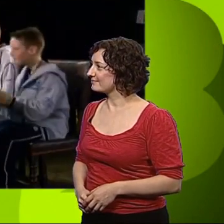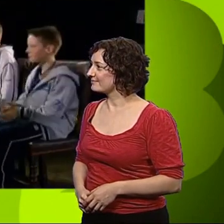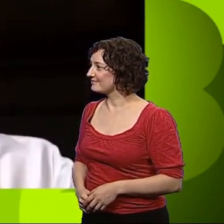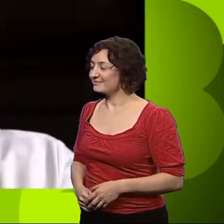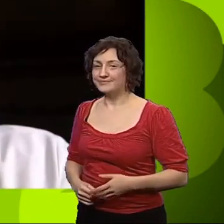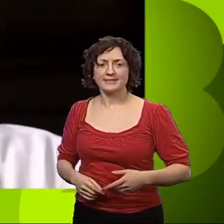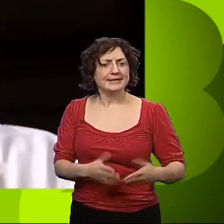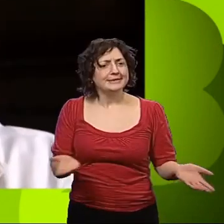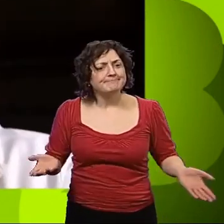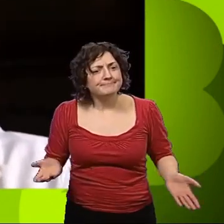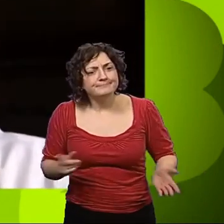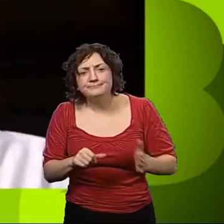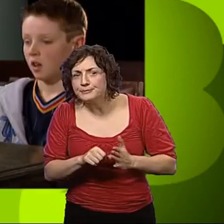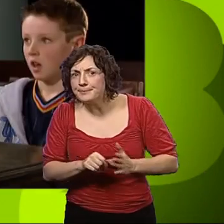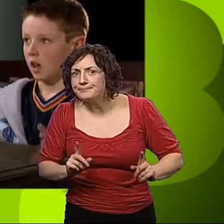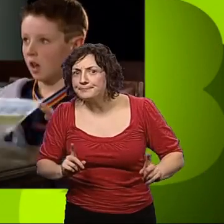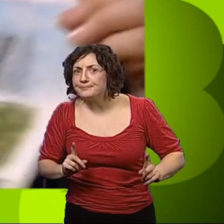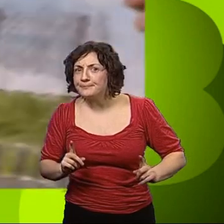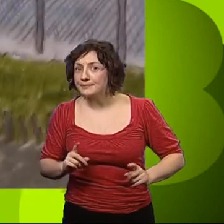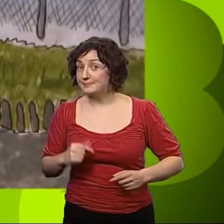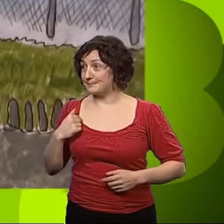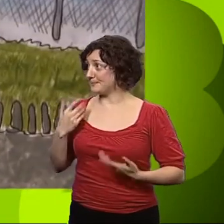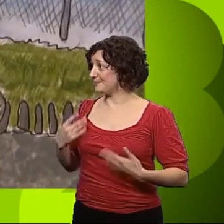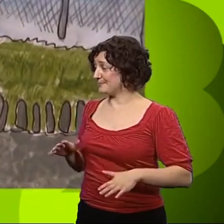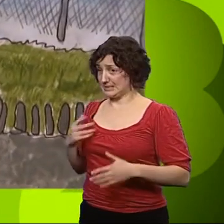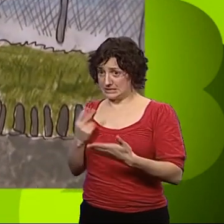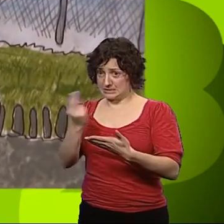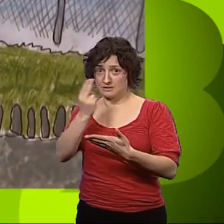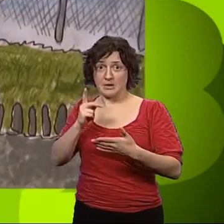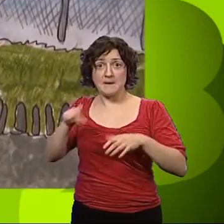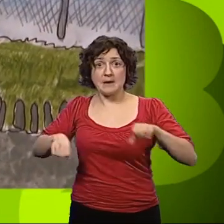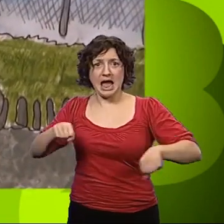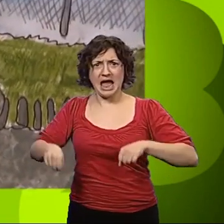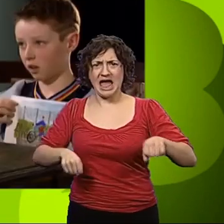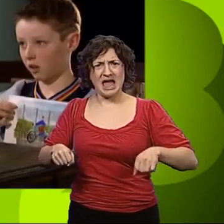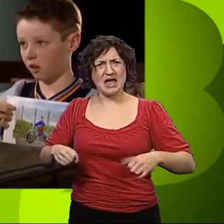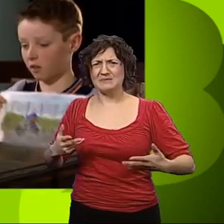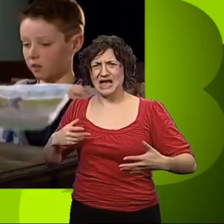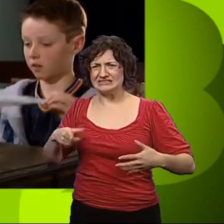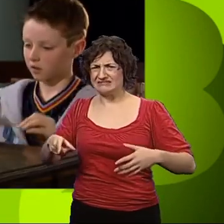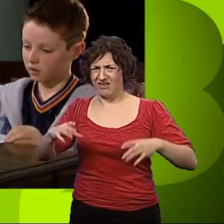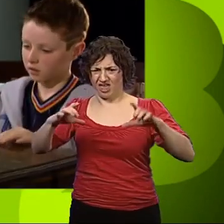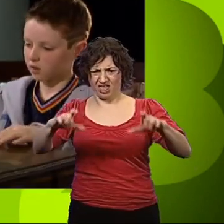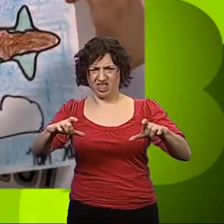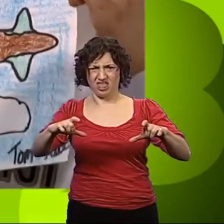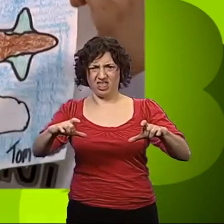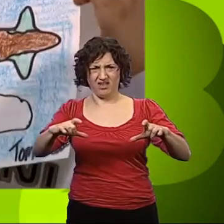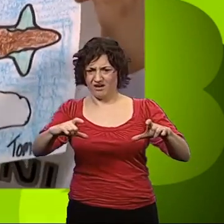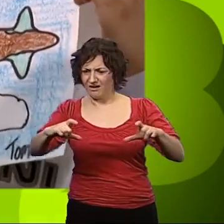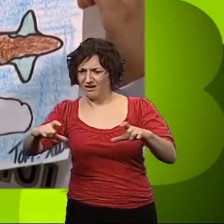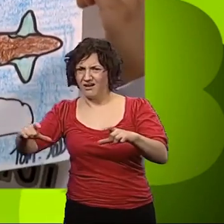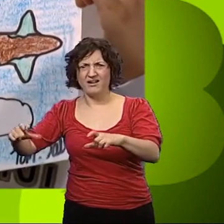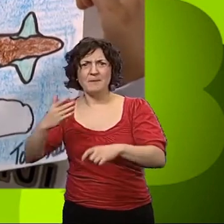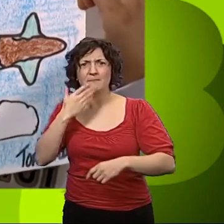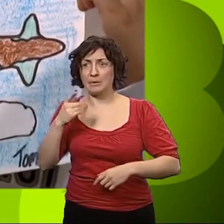Now, what seems to be the problem? I've drawn a bike, but it doesn't seem like it's going along. And my aeroplane doesn't